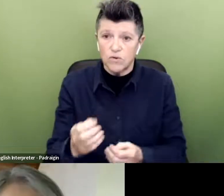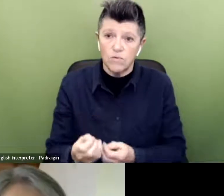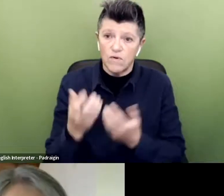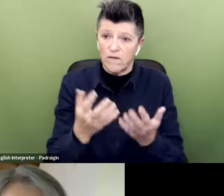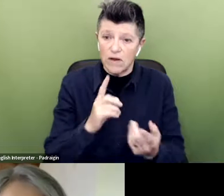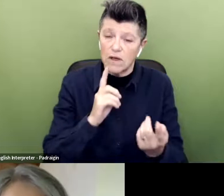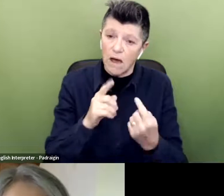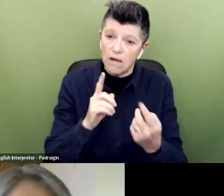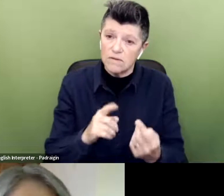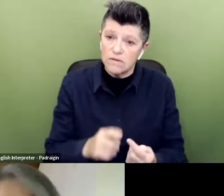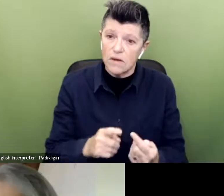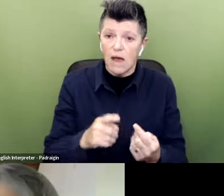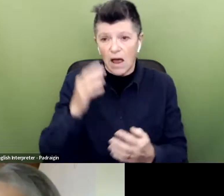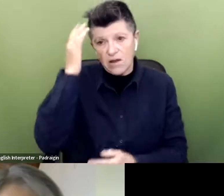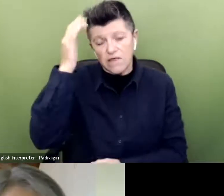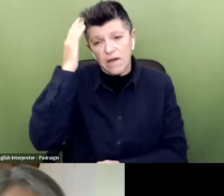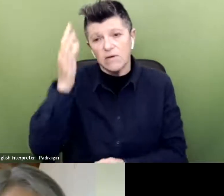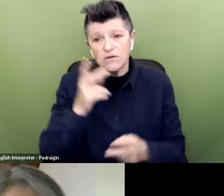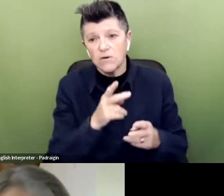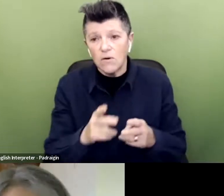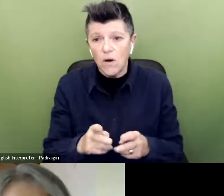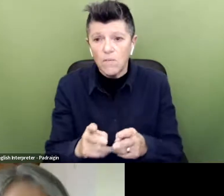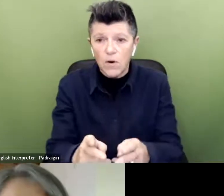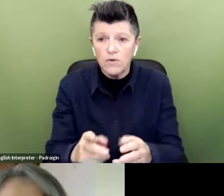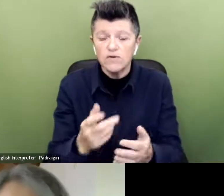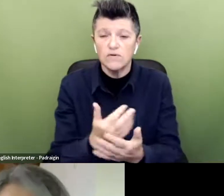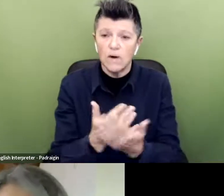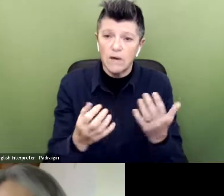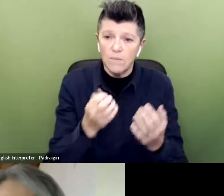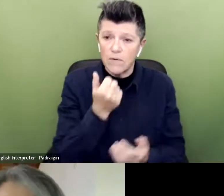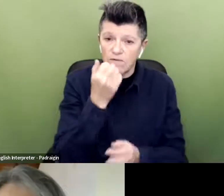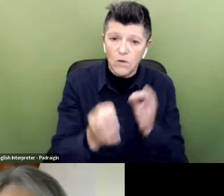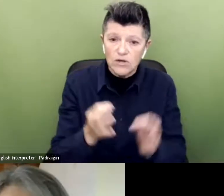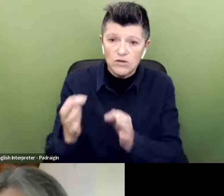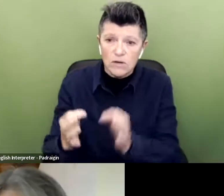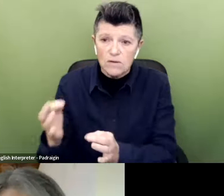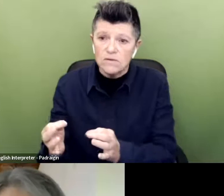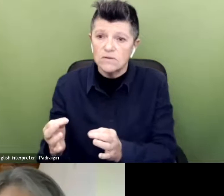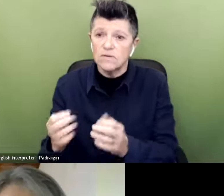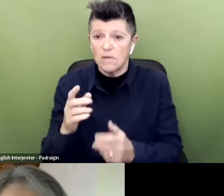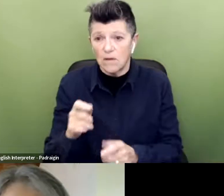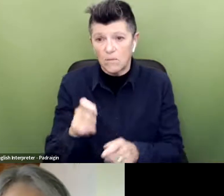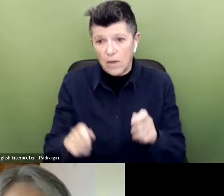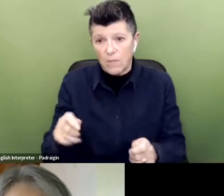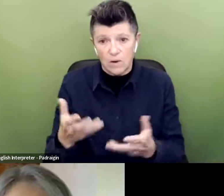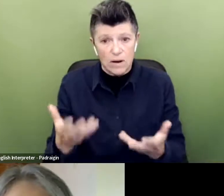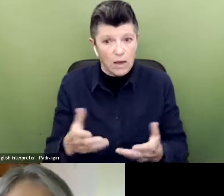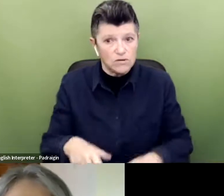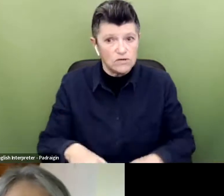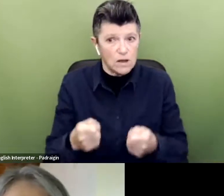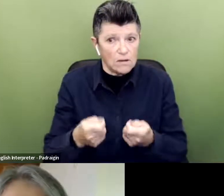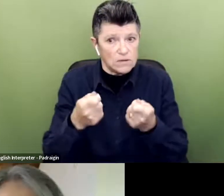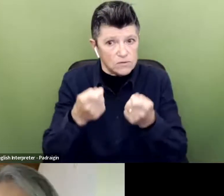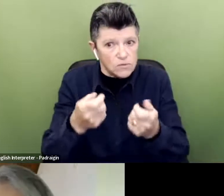a theoretical approach to a number of questions people started to raise. I'd